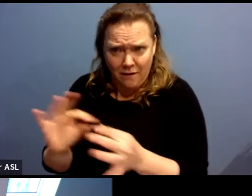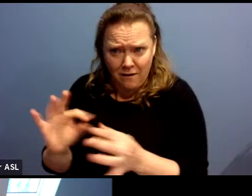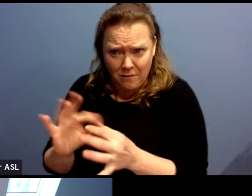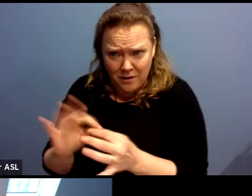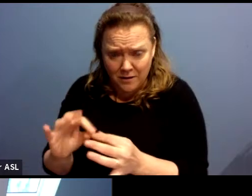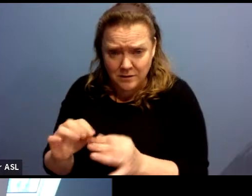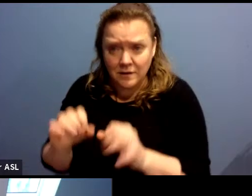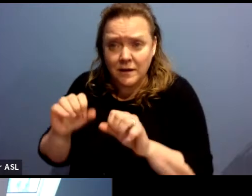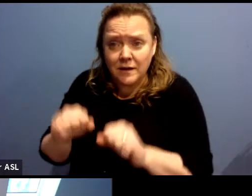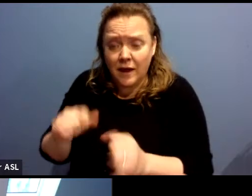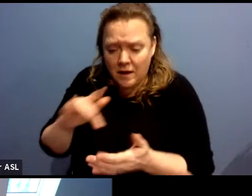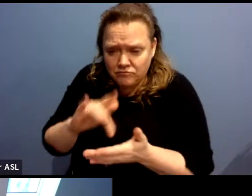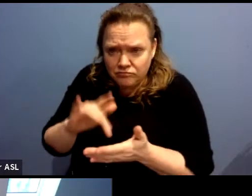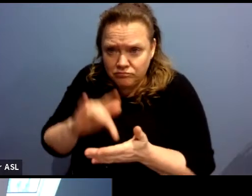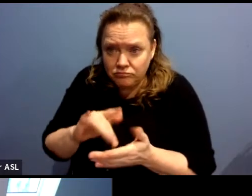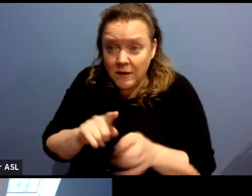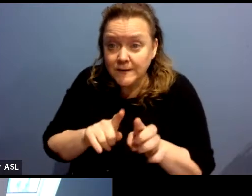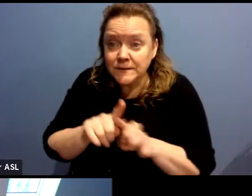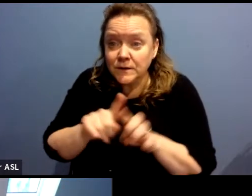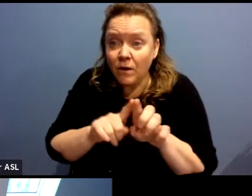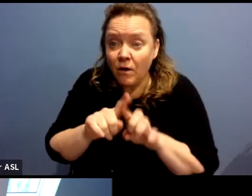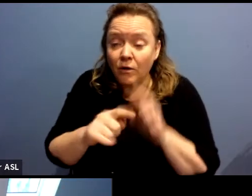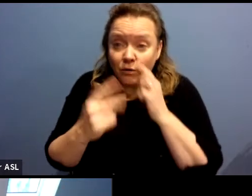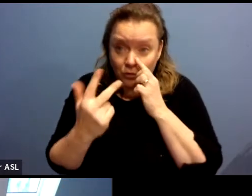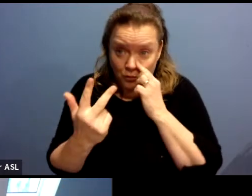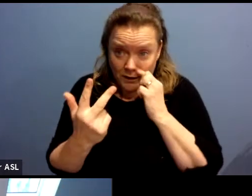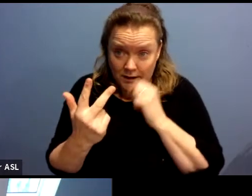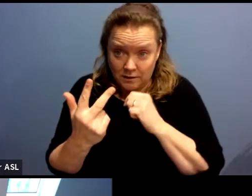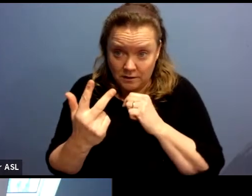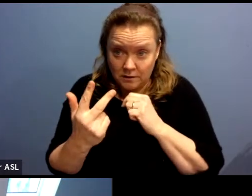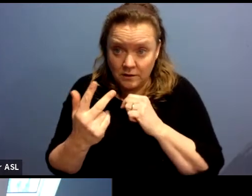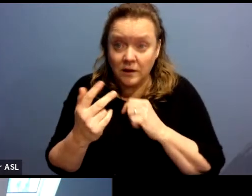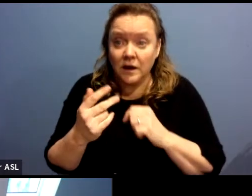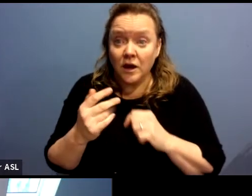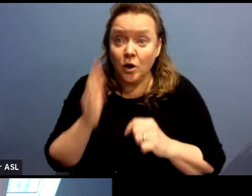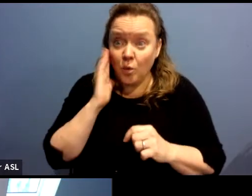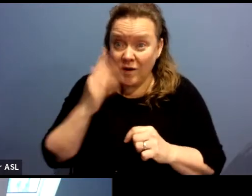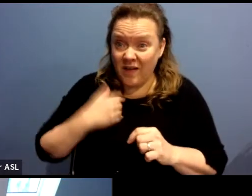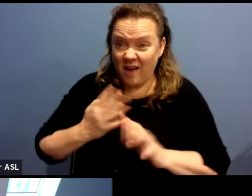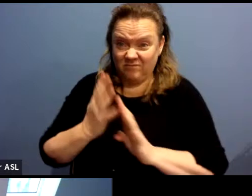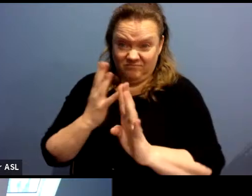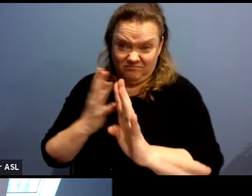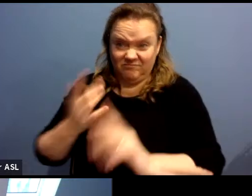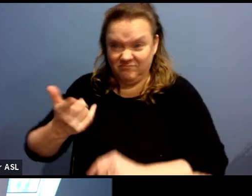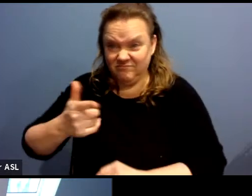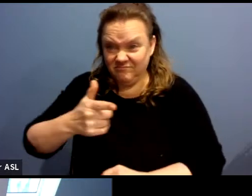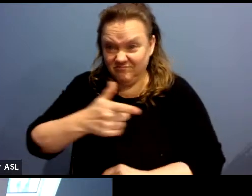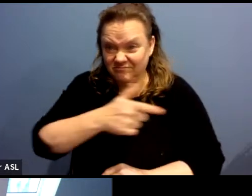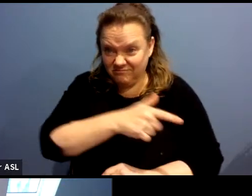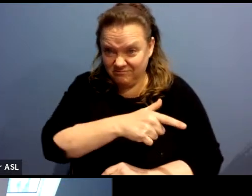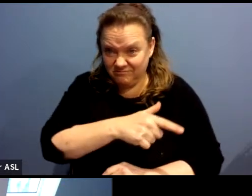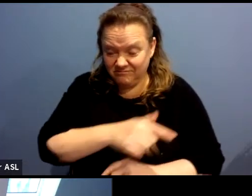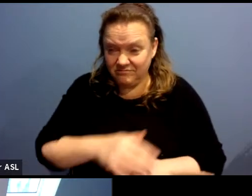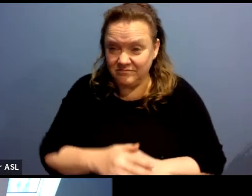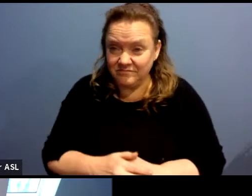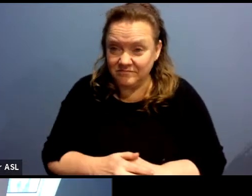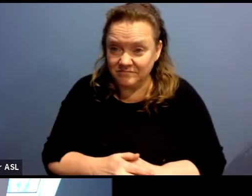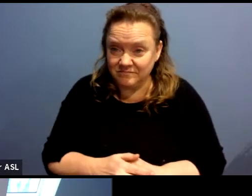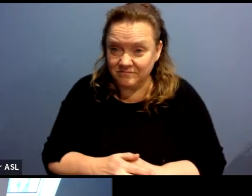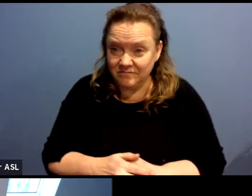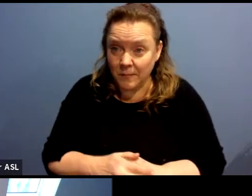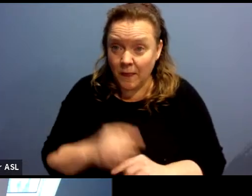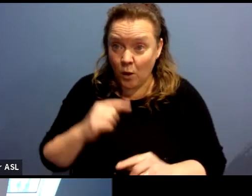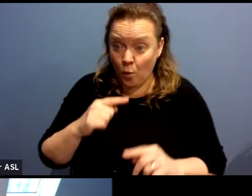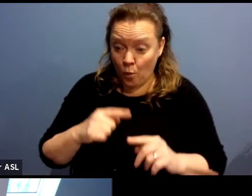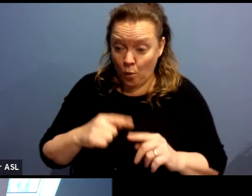press *3 and you will be put in the speaker's queue. You'll get a message when it's